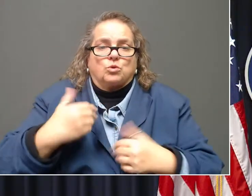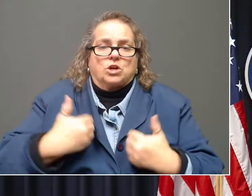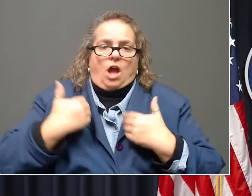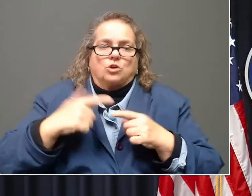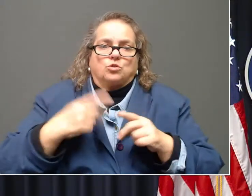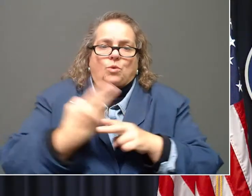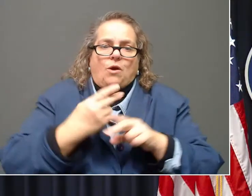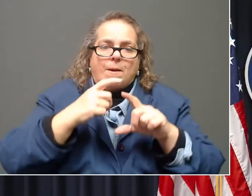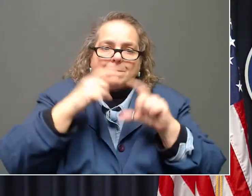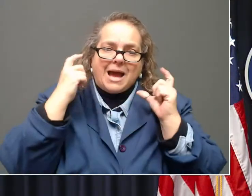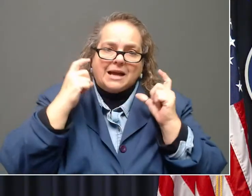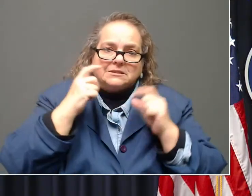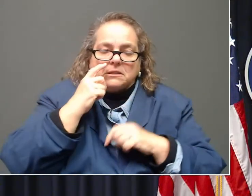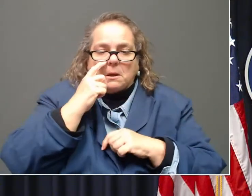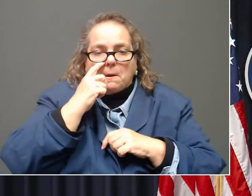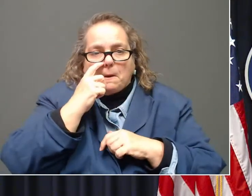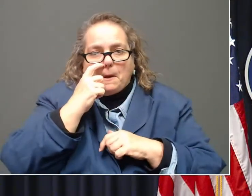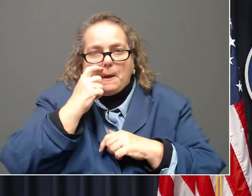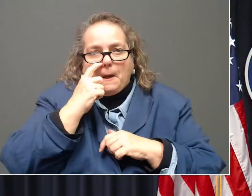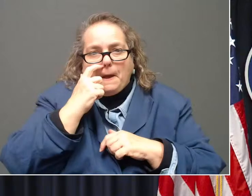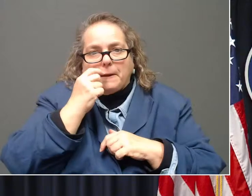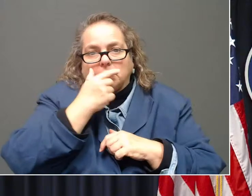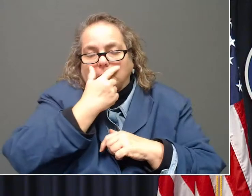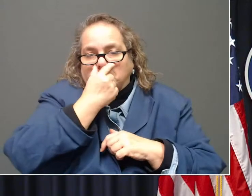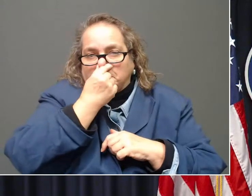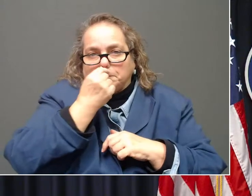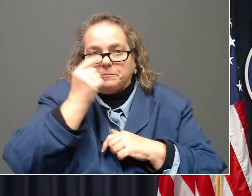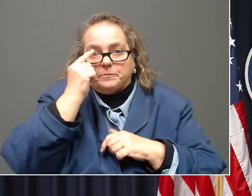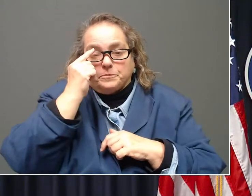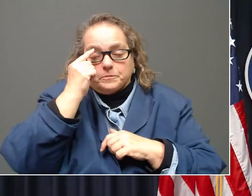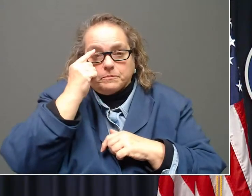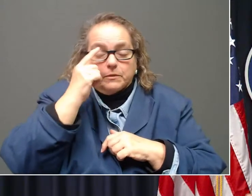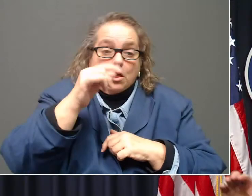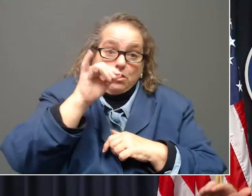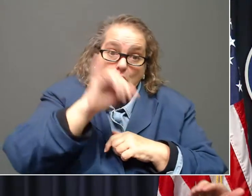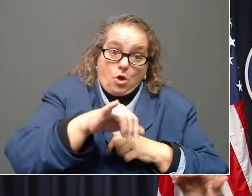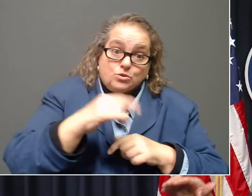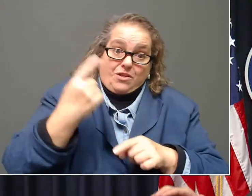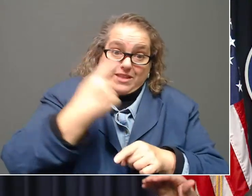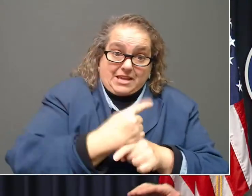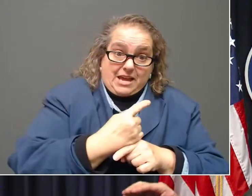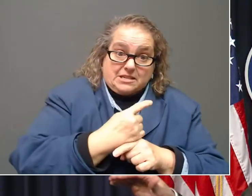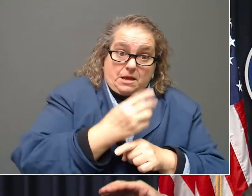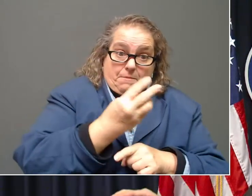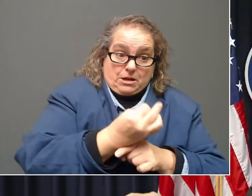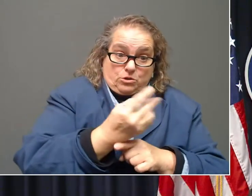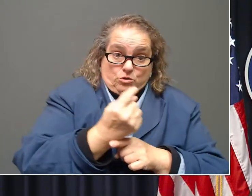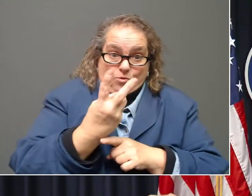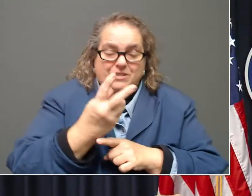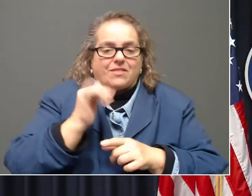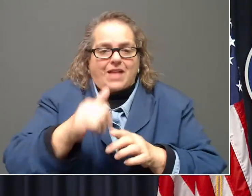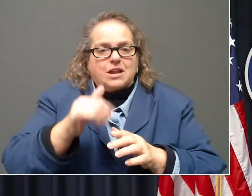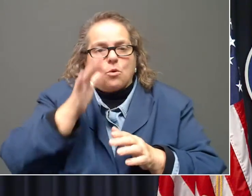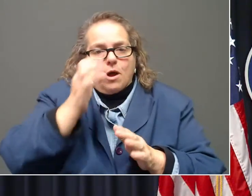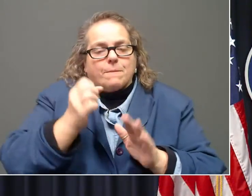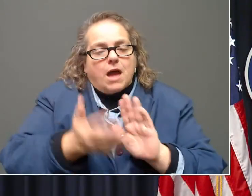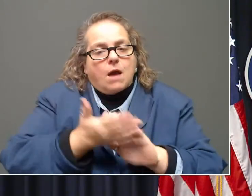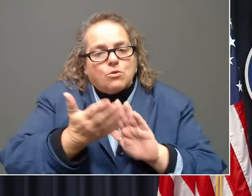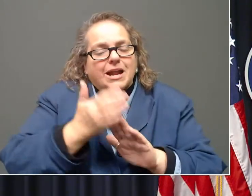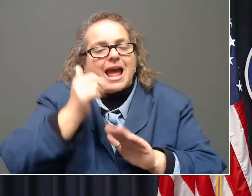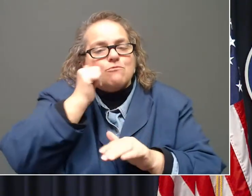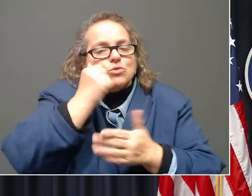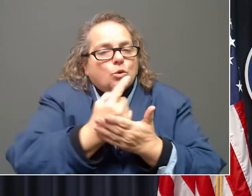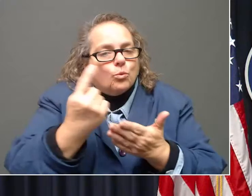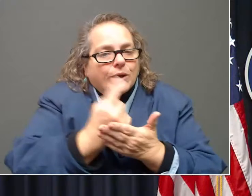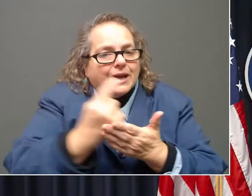are due for their second dose? And then my second question is regarding child care workers. We've had a lot of them reach out upset that